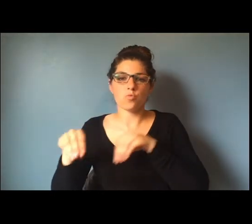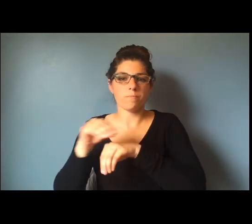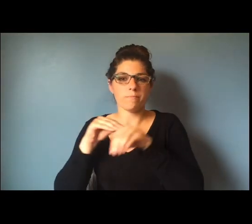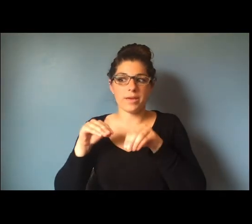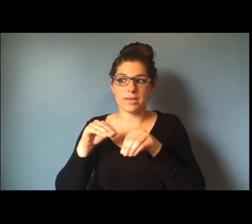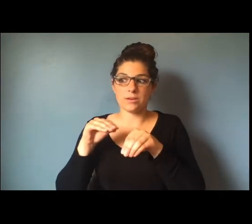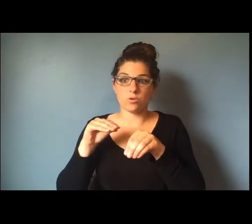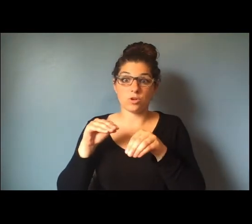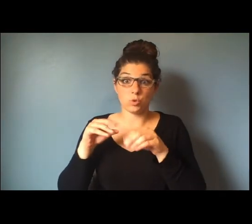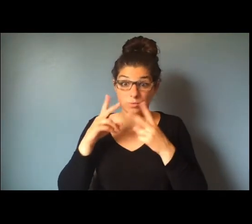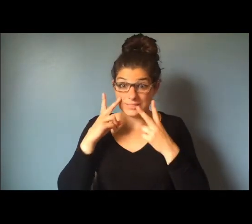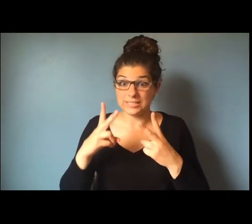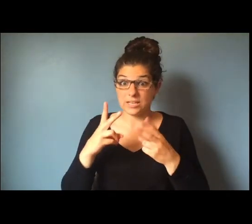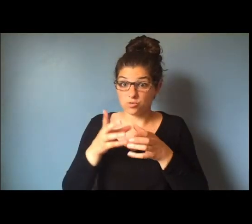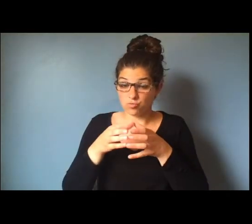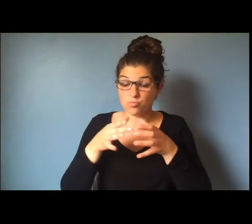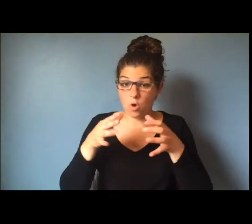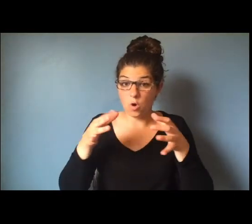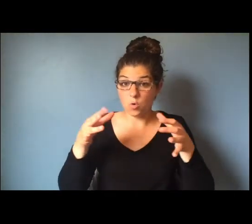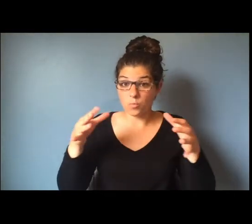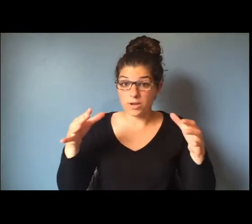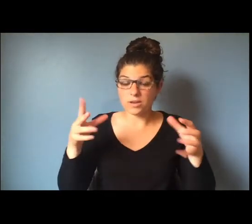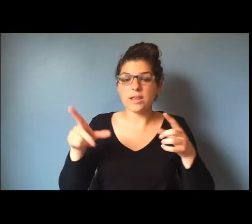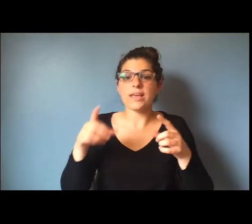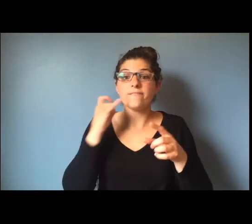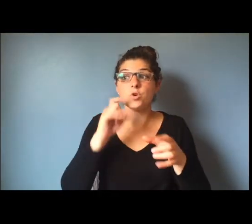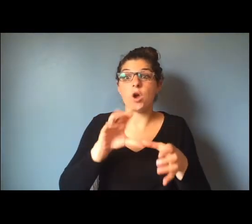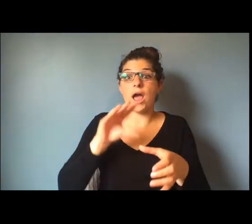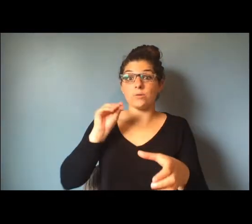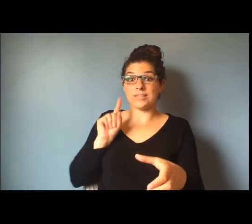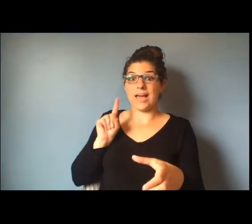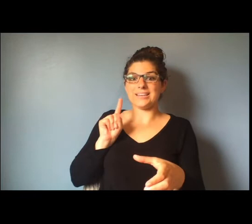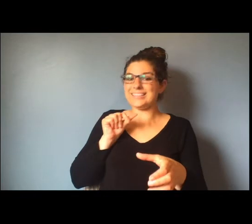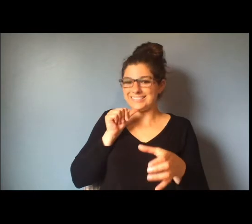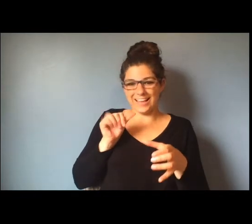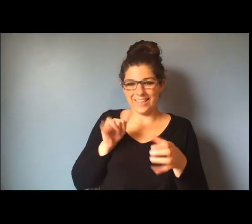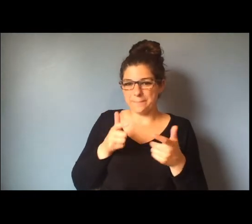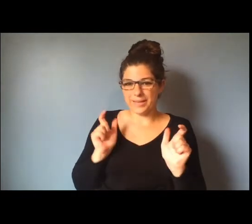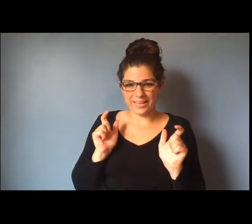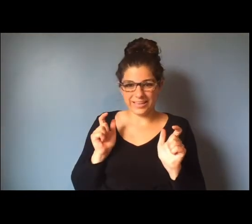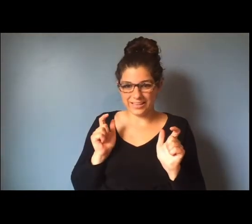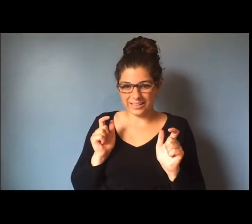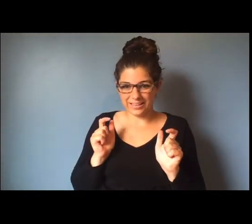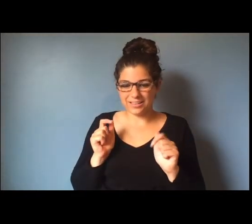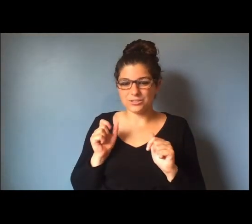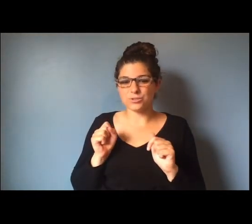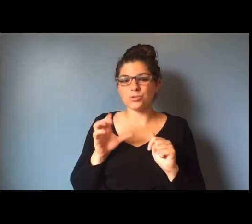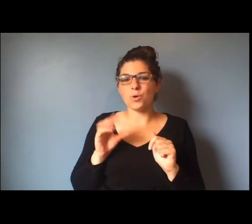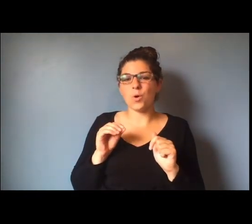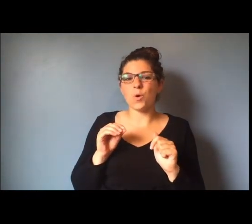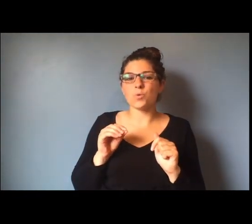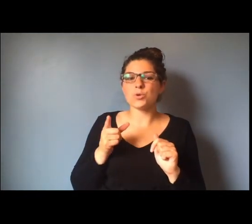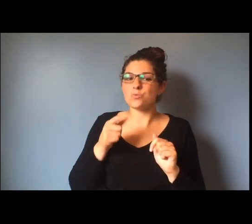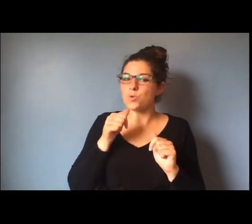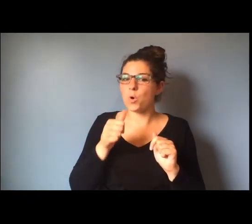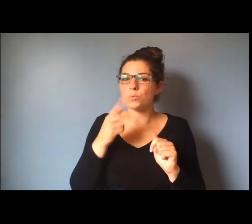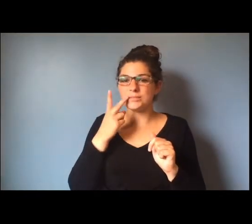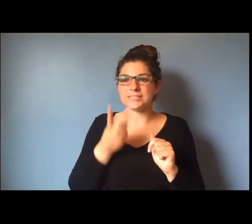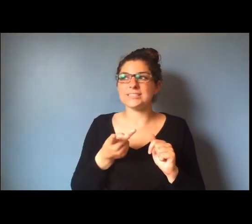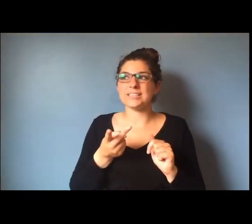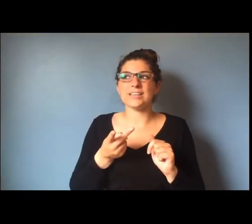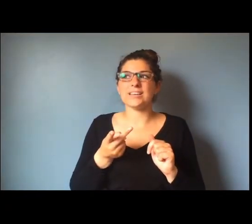in it, like you see it growing, when you're not in it, it's not as big. So you don't see